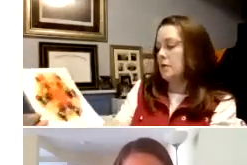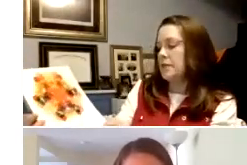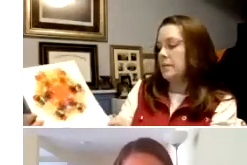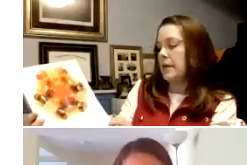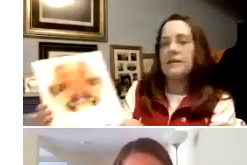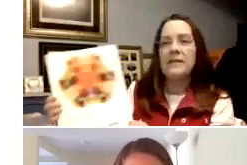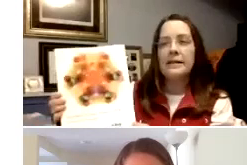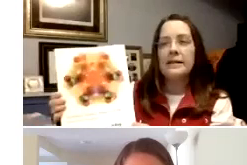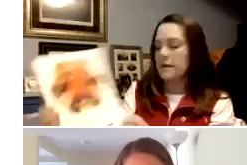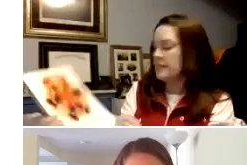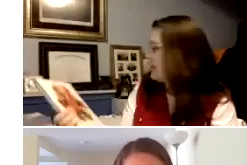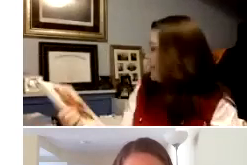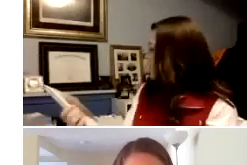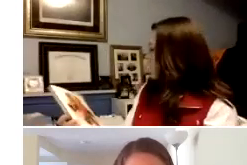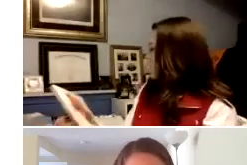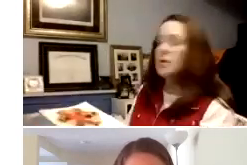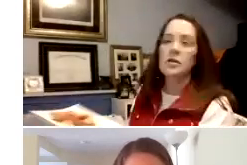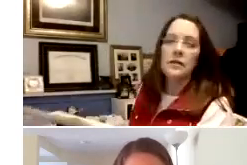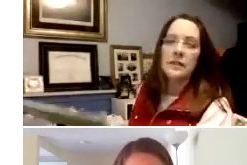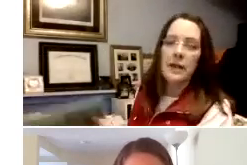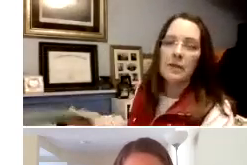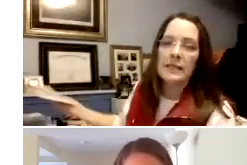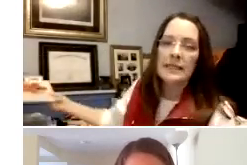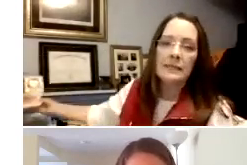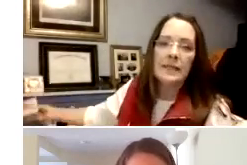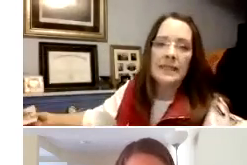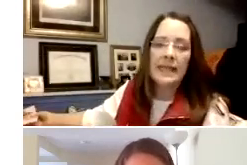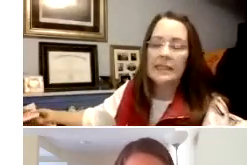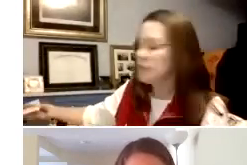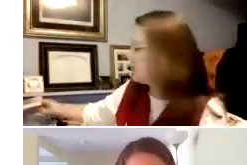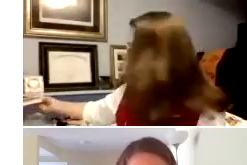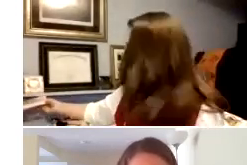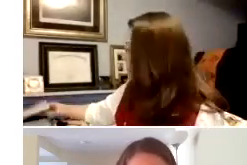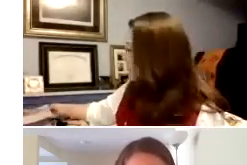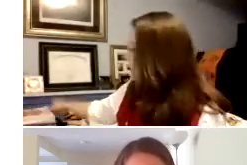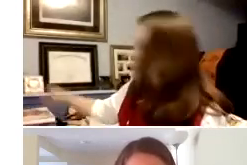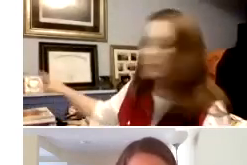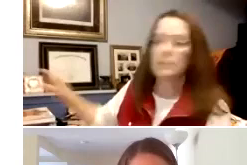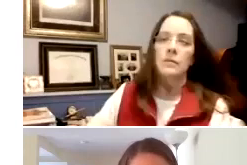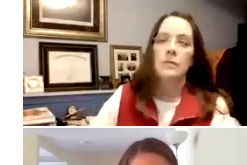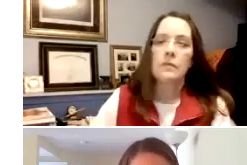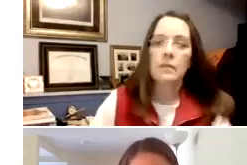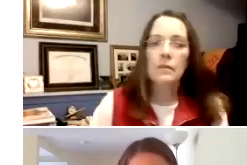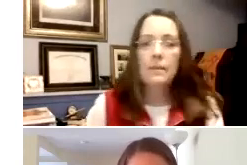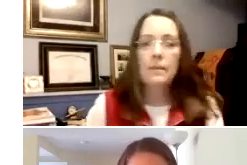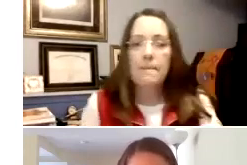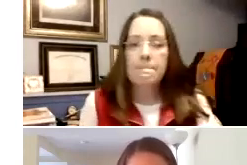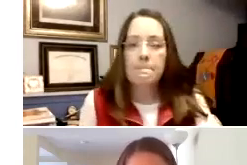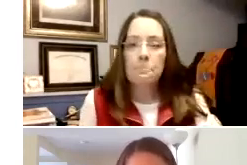Cortical Visual Impairment Advanced, this is Advanced Principles. Cortical Visual Impairment Assessments, Edition 2. Okay.